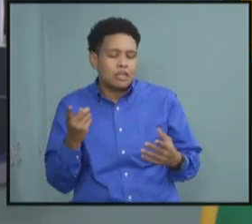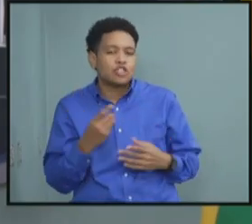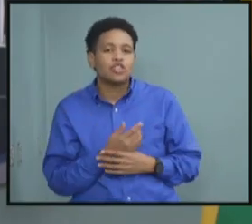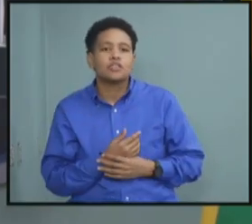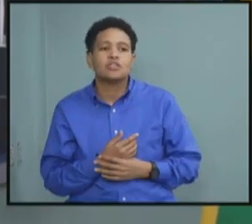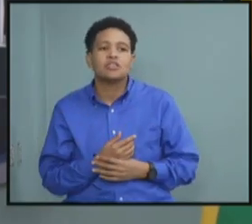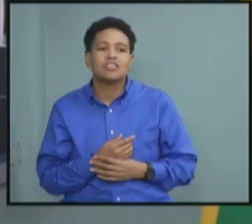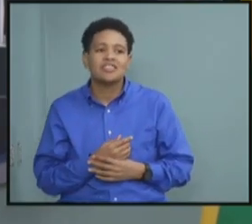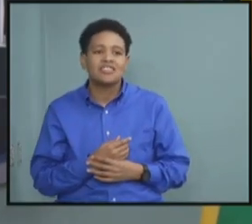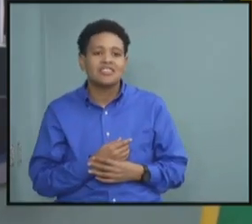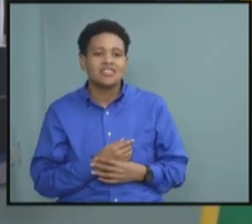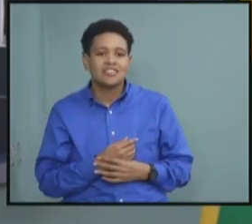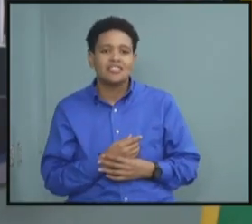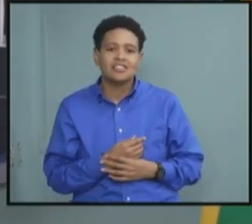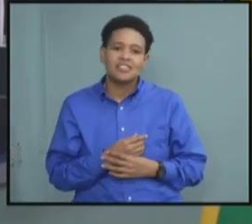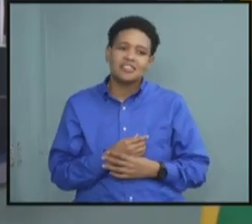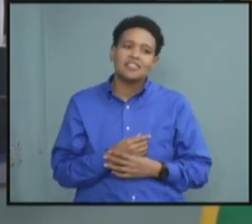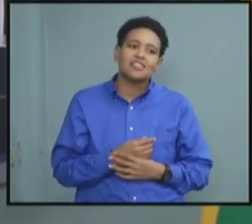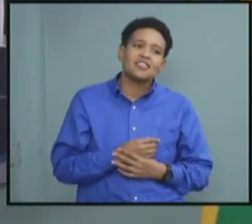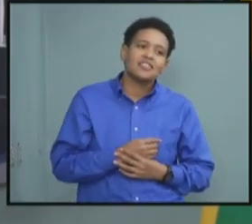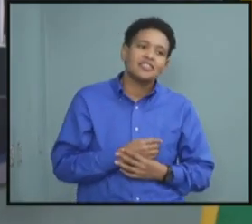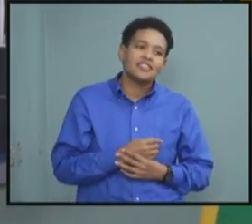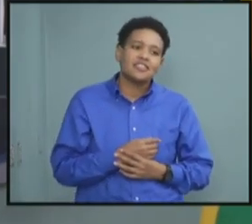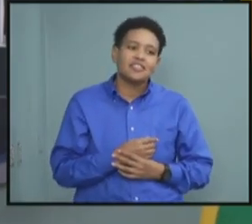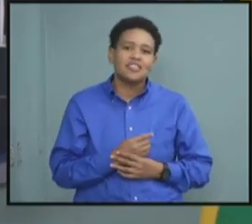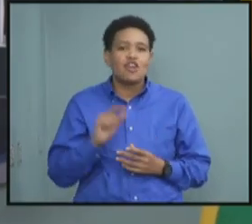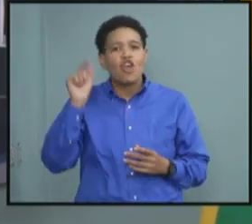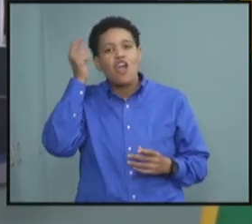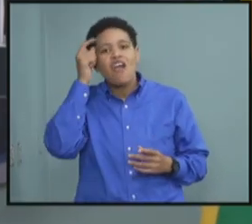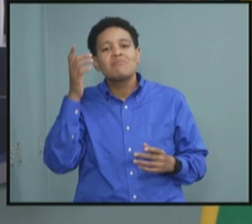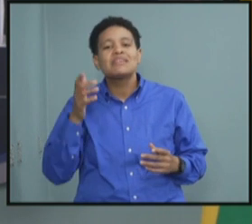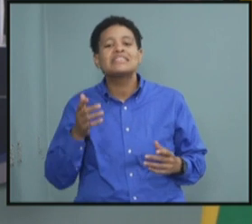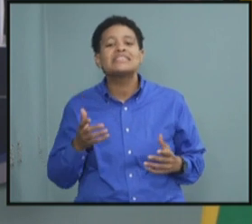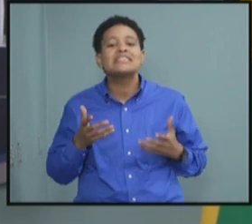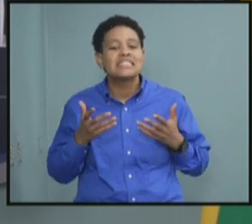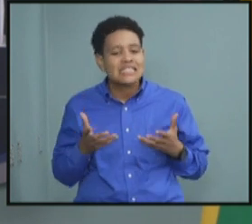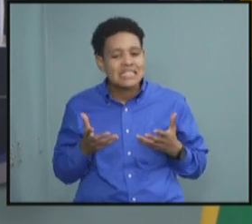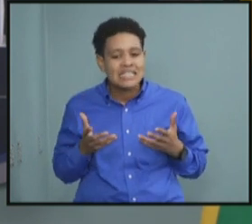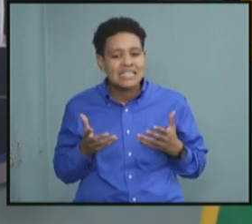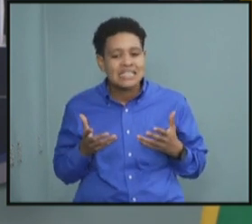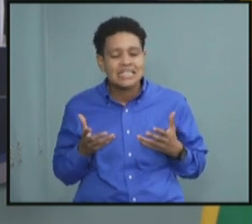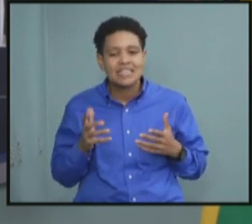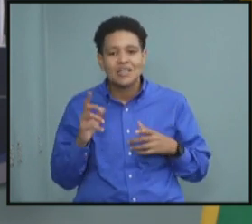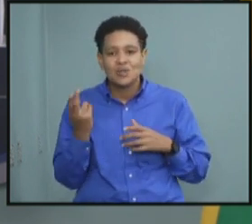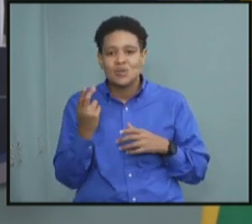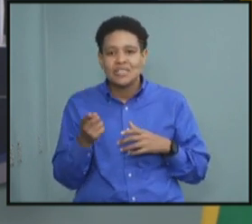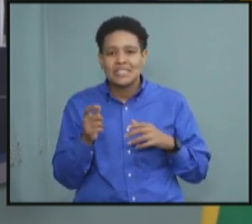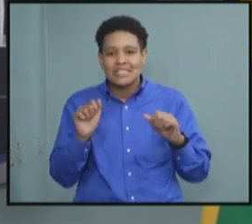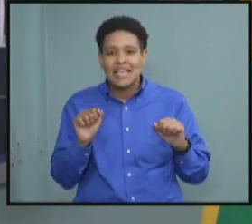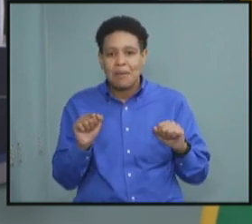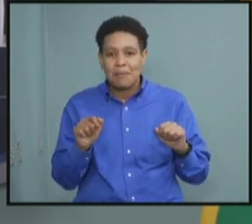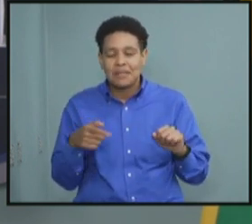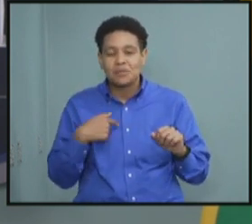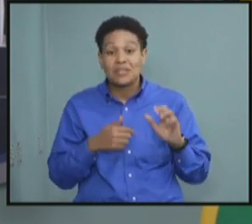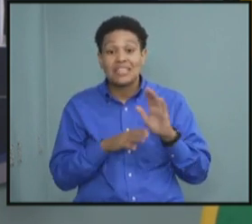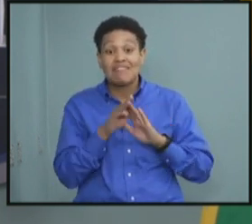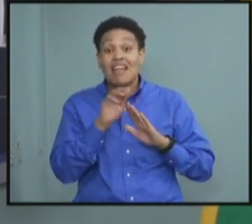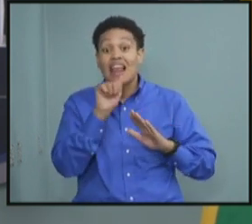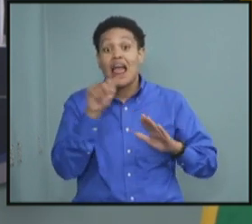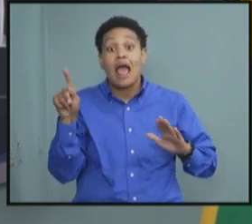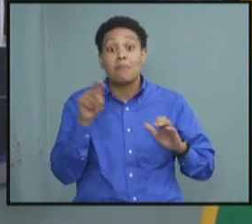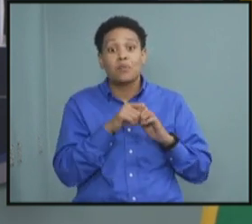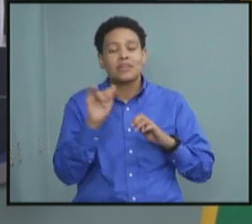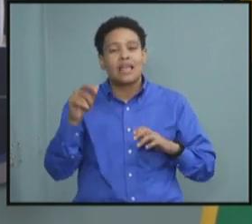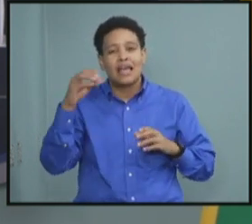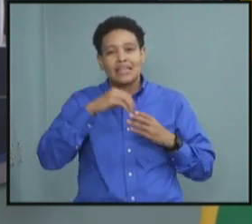government agonized over using this capability. When we developed the app with this in